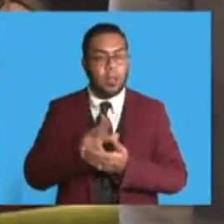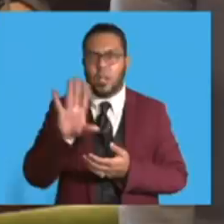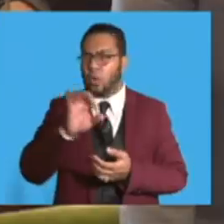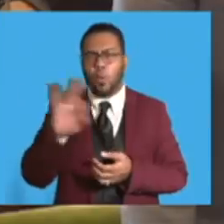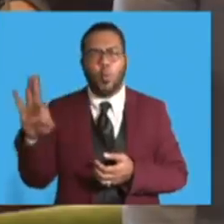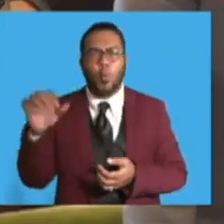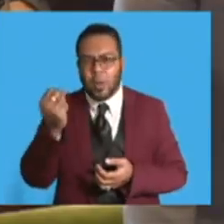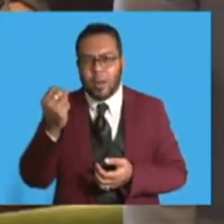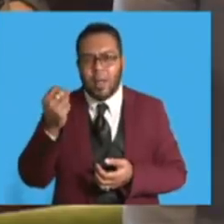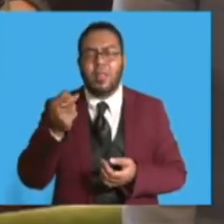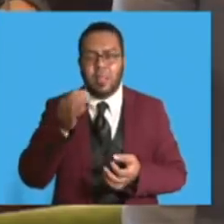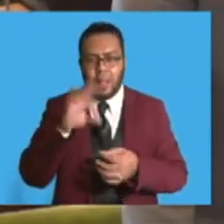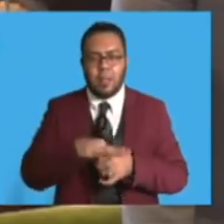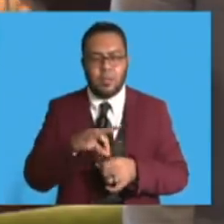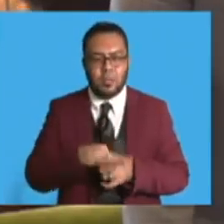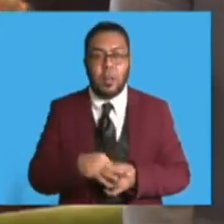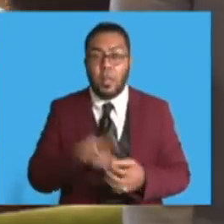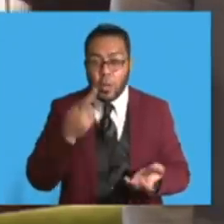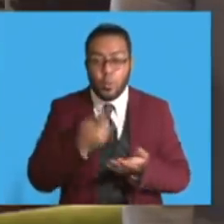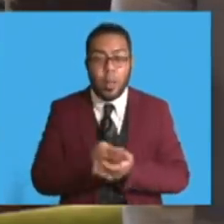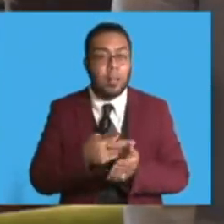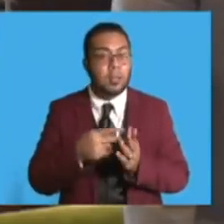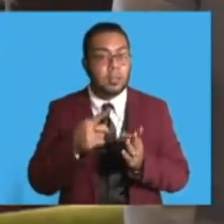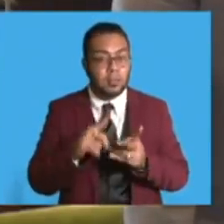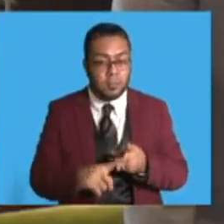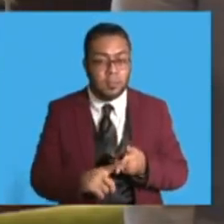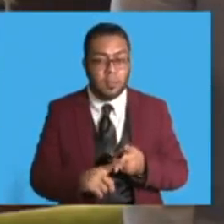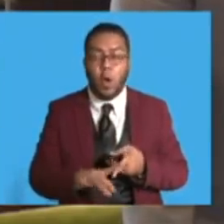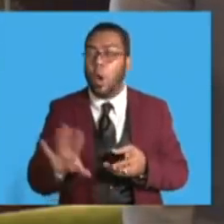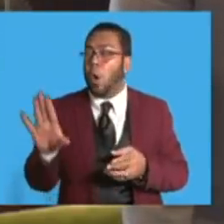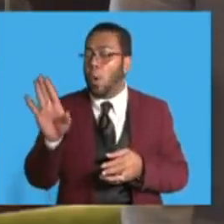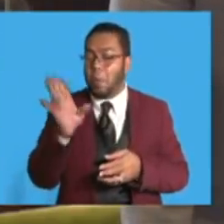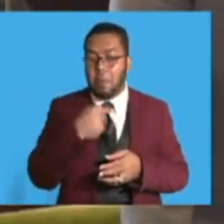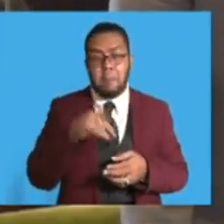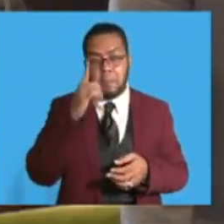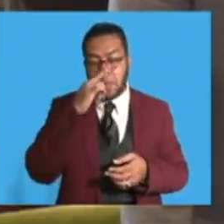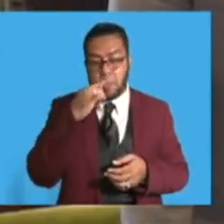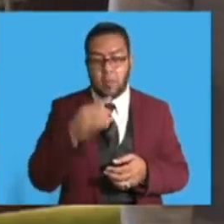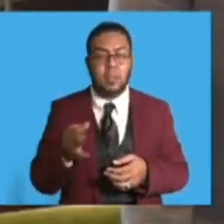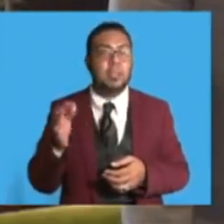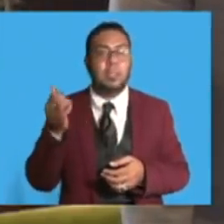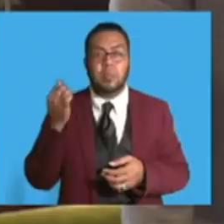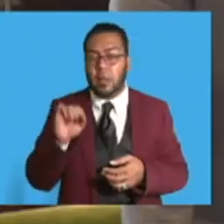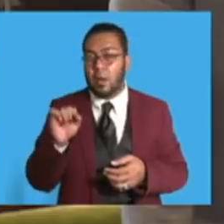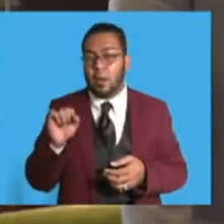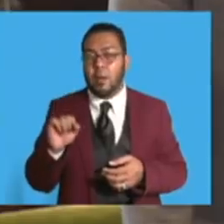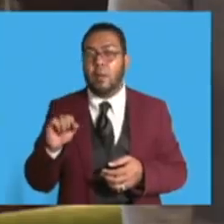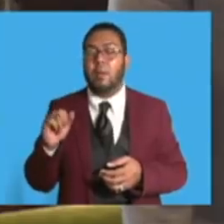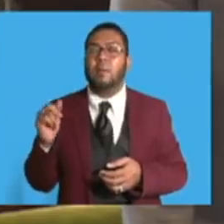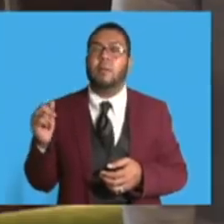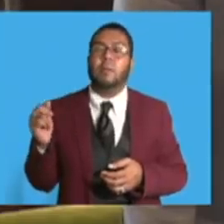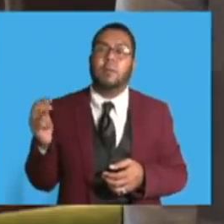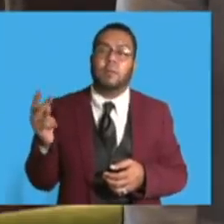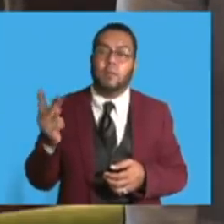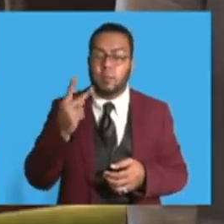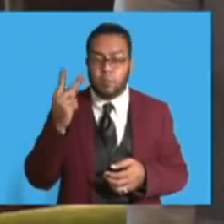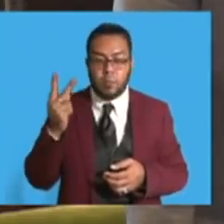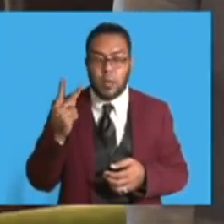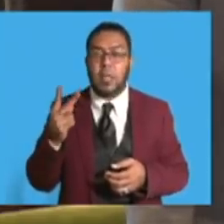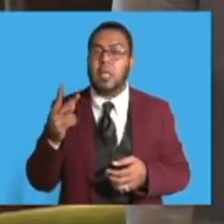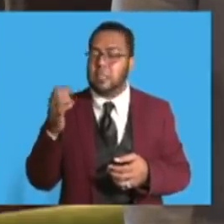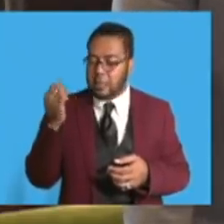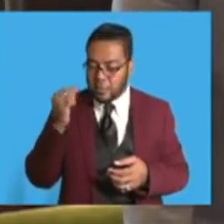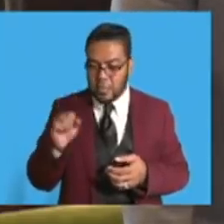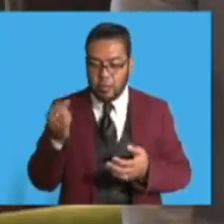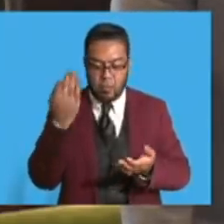elections. The reality is that an overwhelming majority of Fijians, despite the vitriol, vilification,